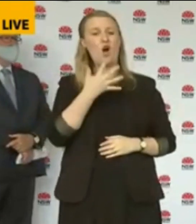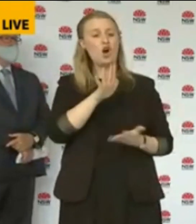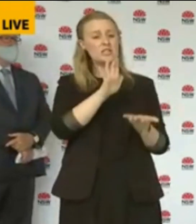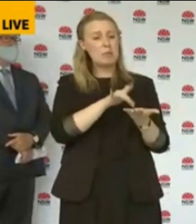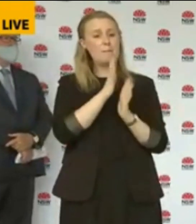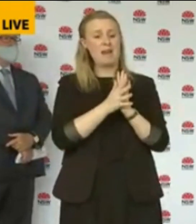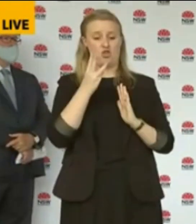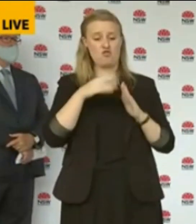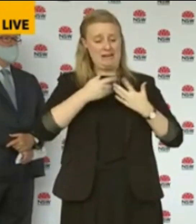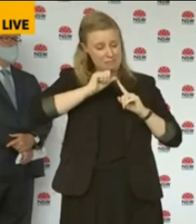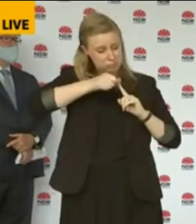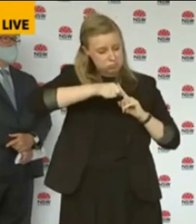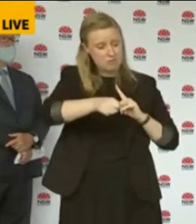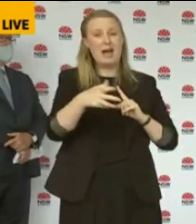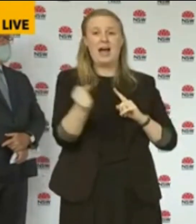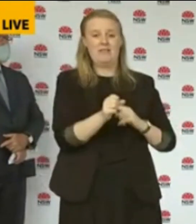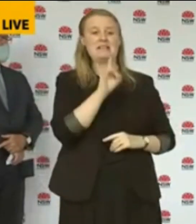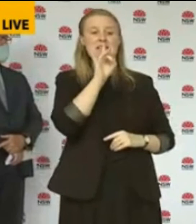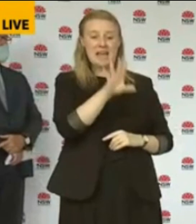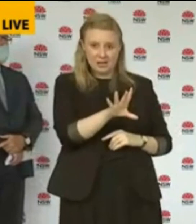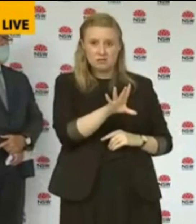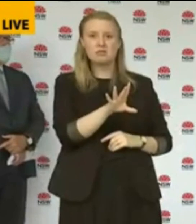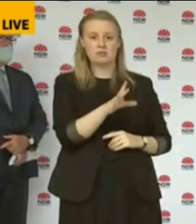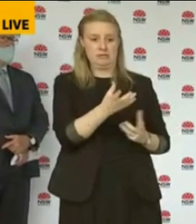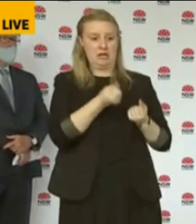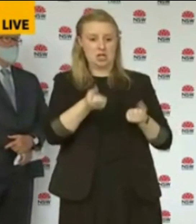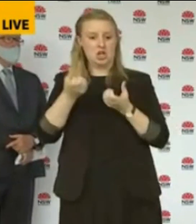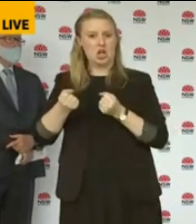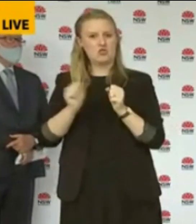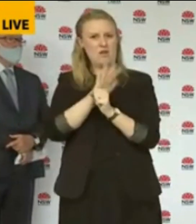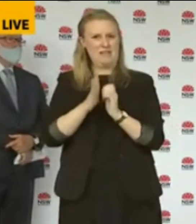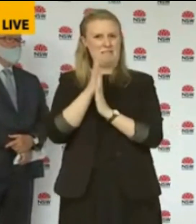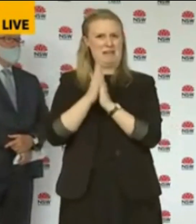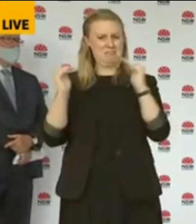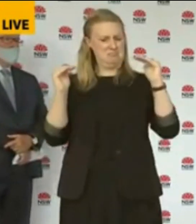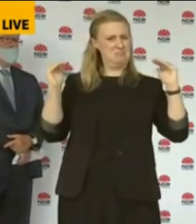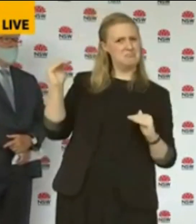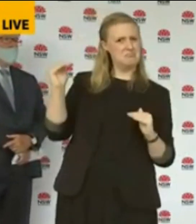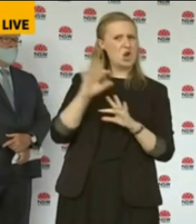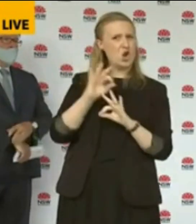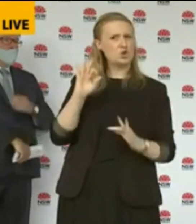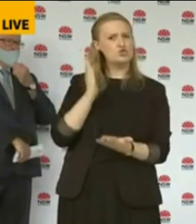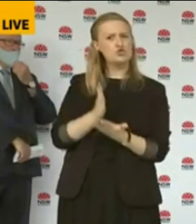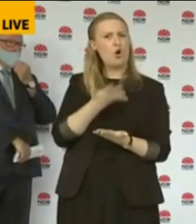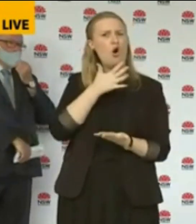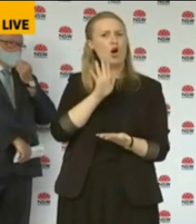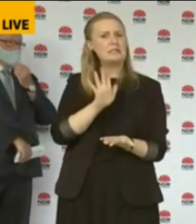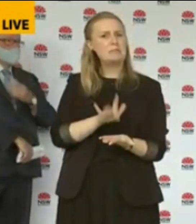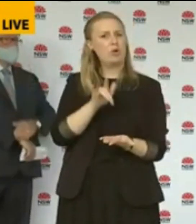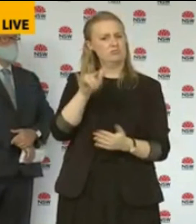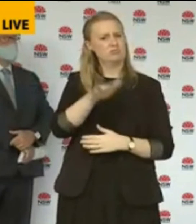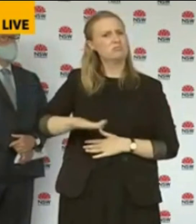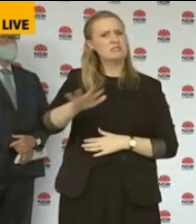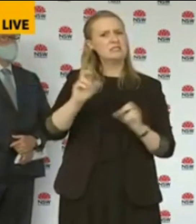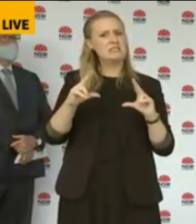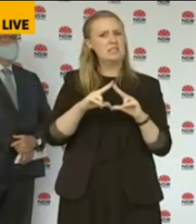of yesterday, it's been 4 in Sydney, and we haven't met that definition of a hotspot for Greater Sydney for several days.